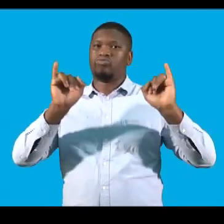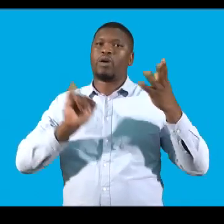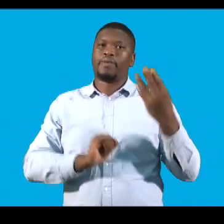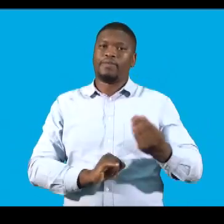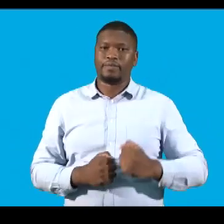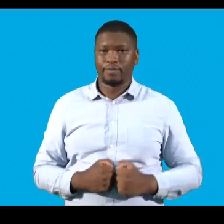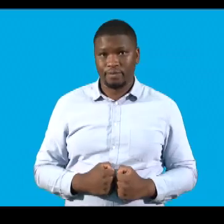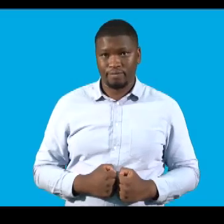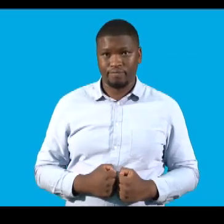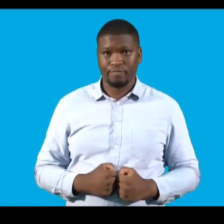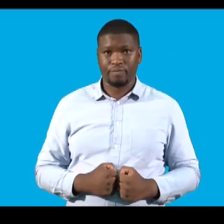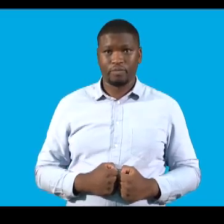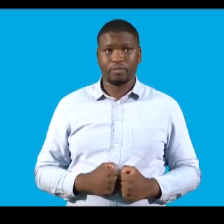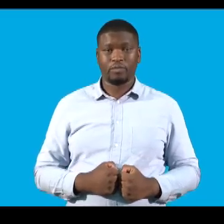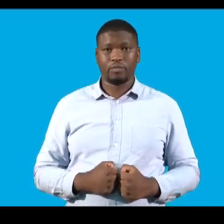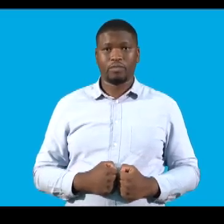loss.